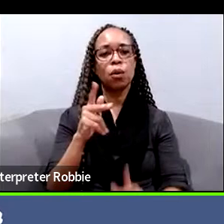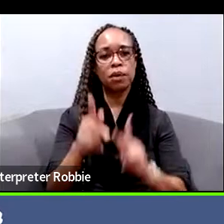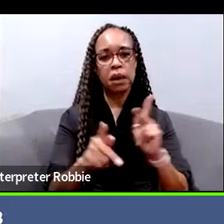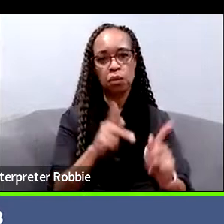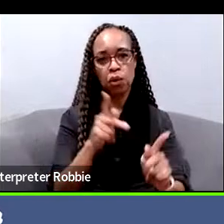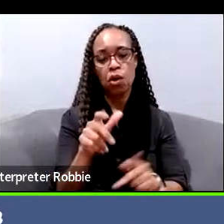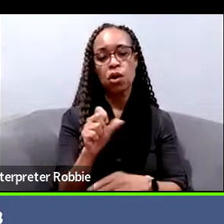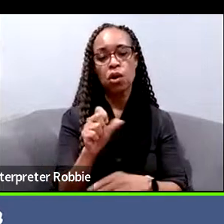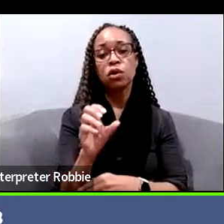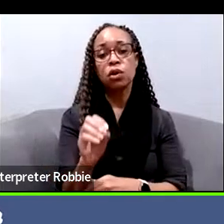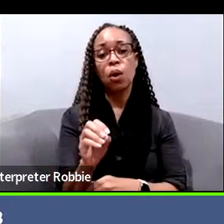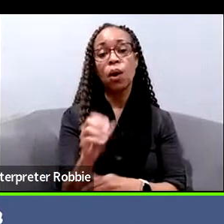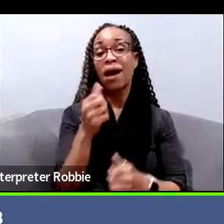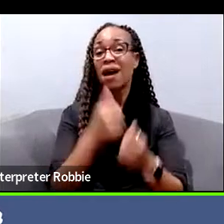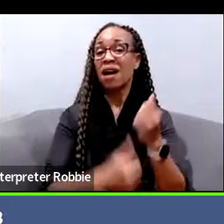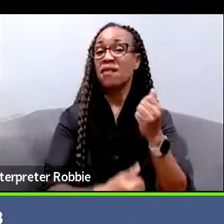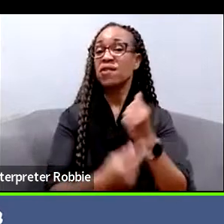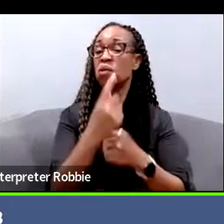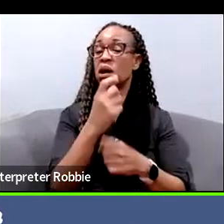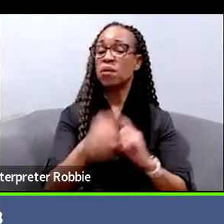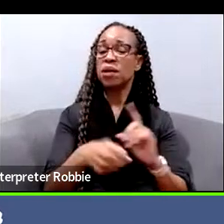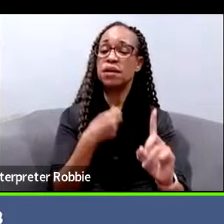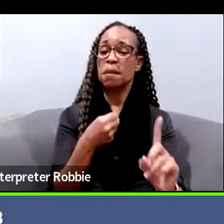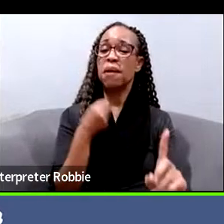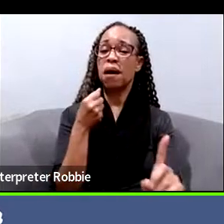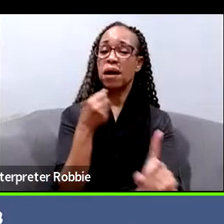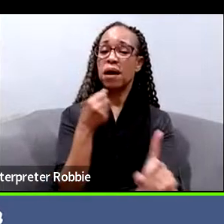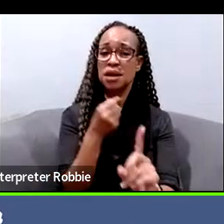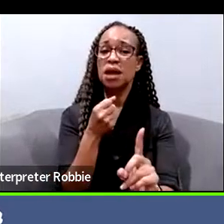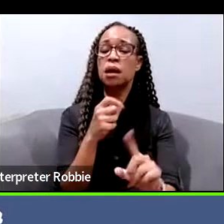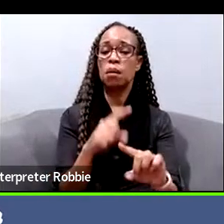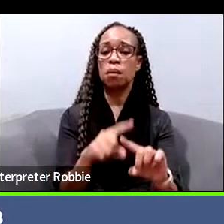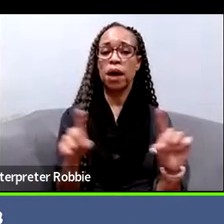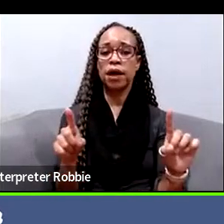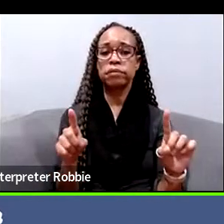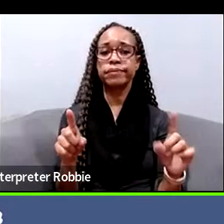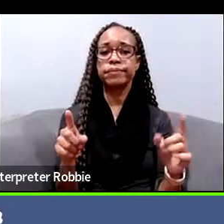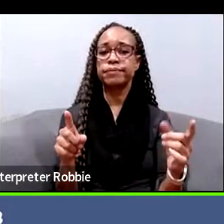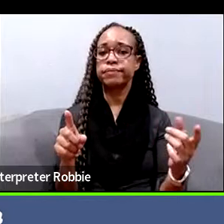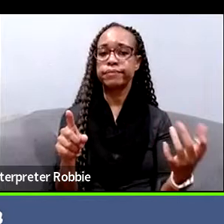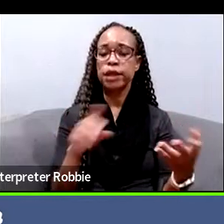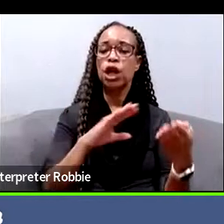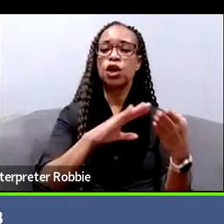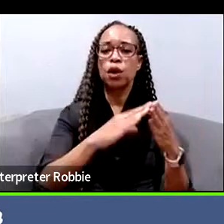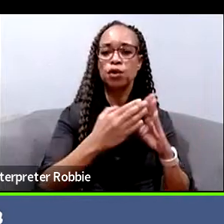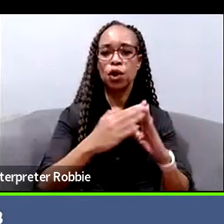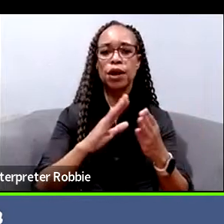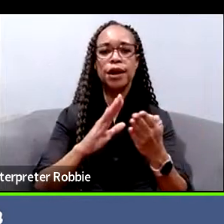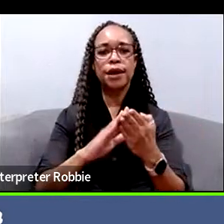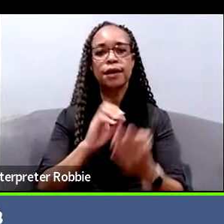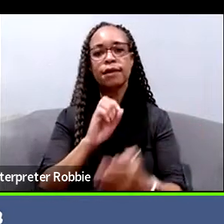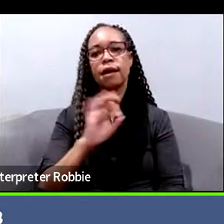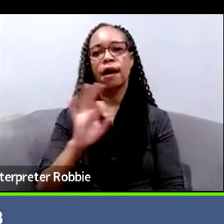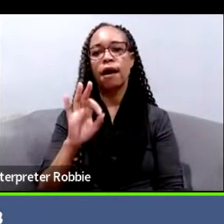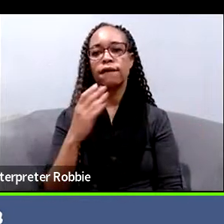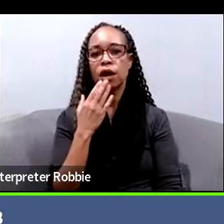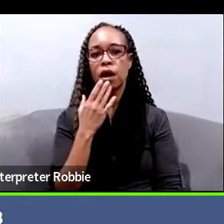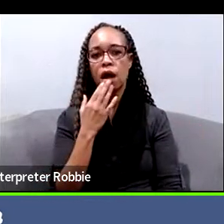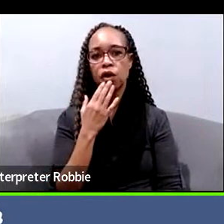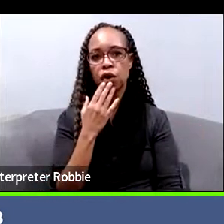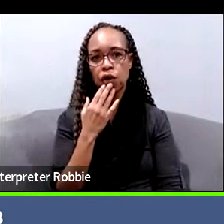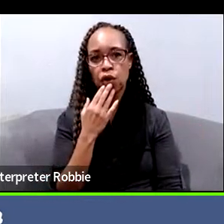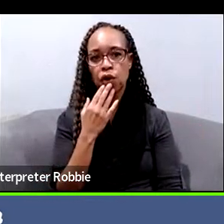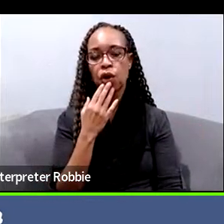So it's, everybody was impacted, but certainly communities of color and